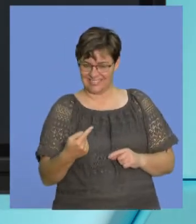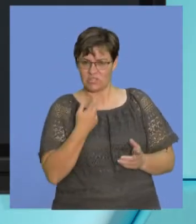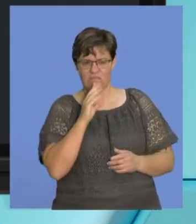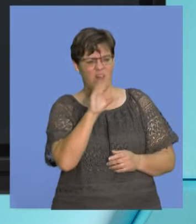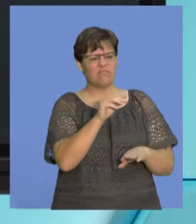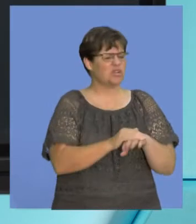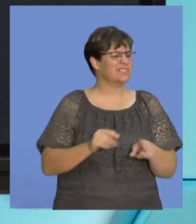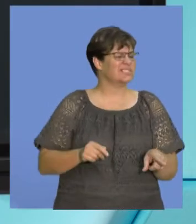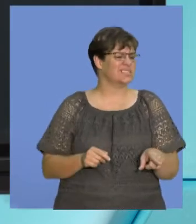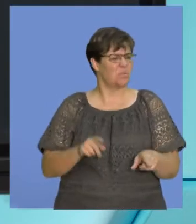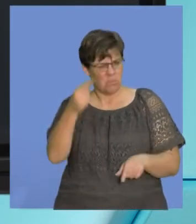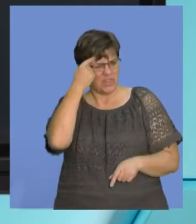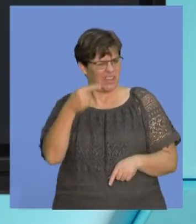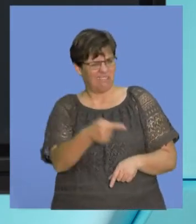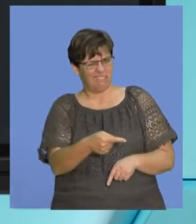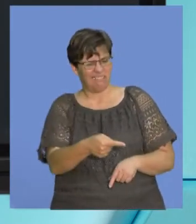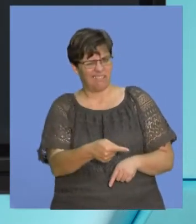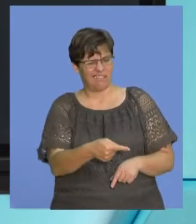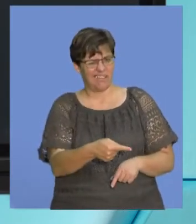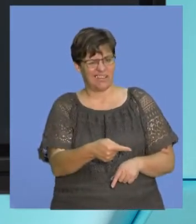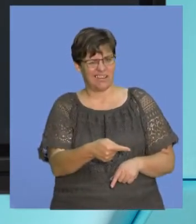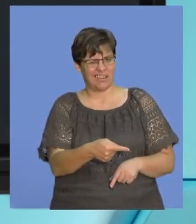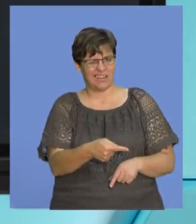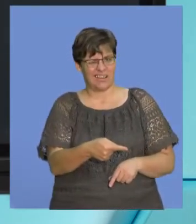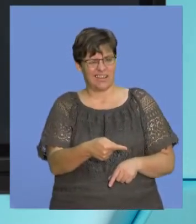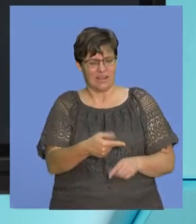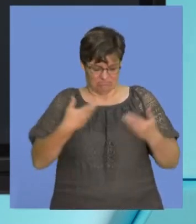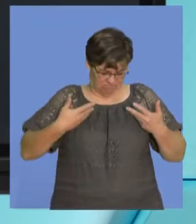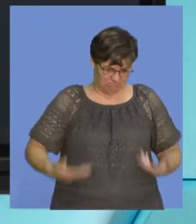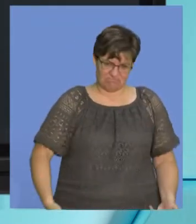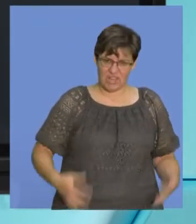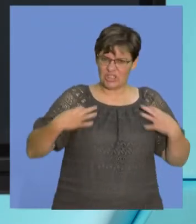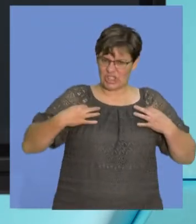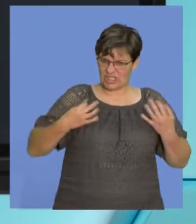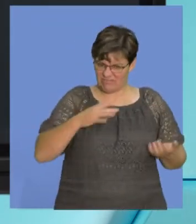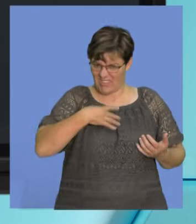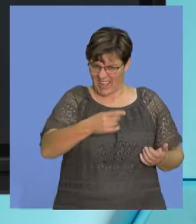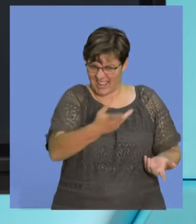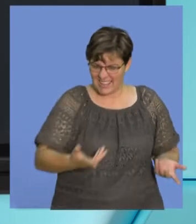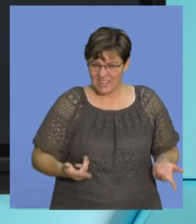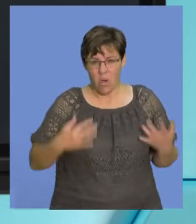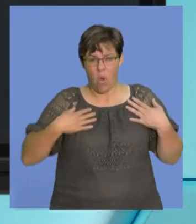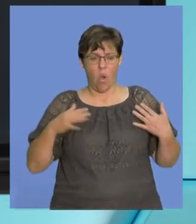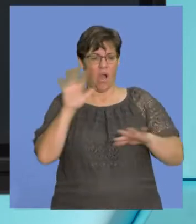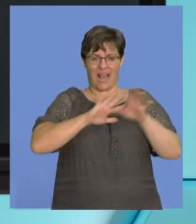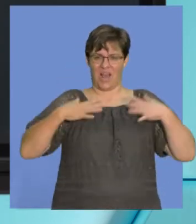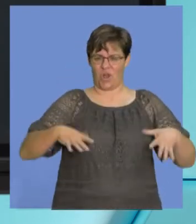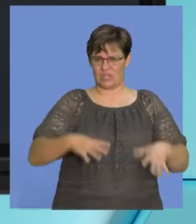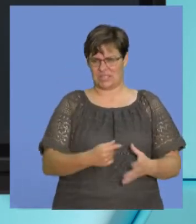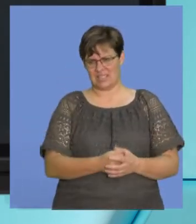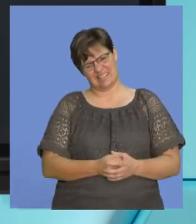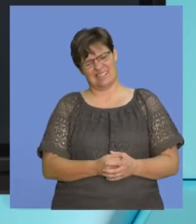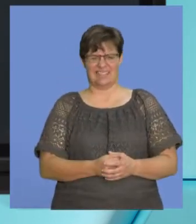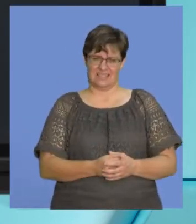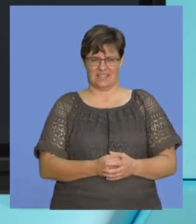often when you ask a friend, what do you think about, the appearance of my shirt or the color of my